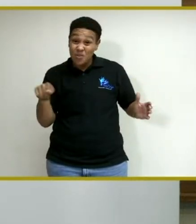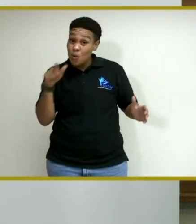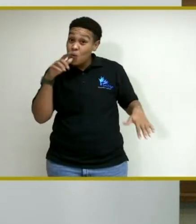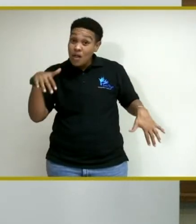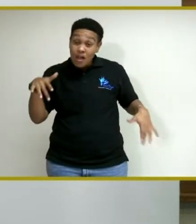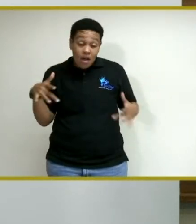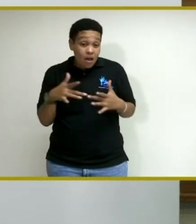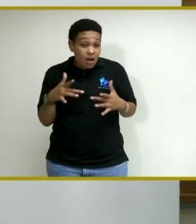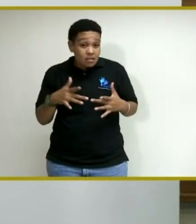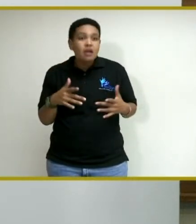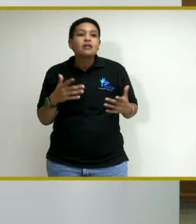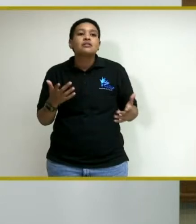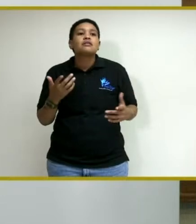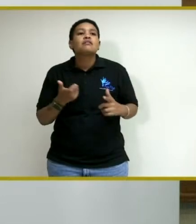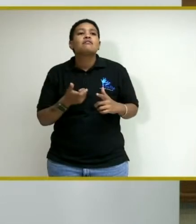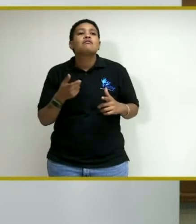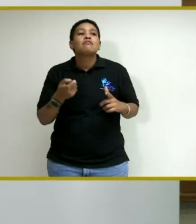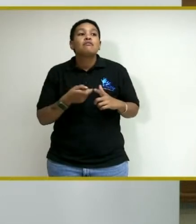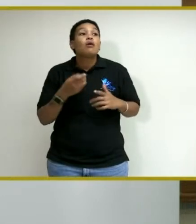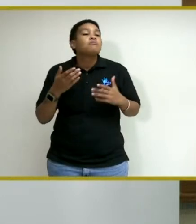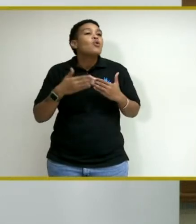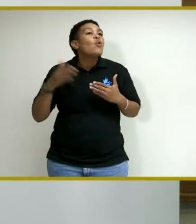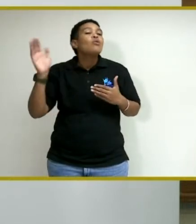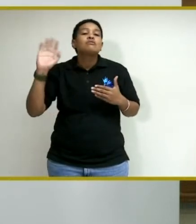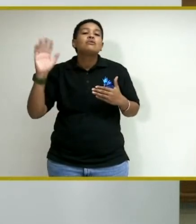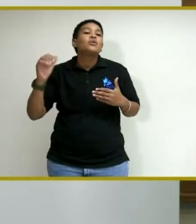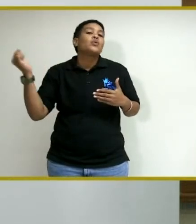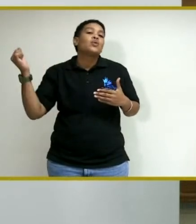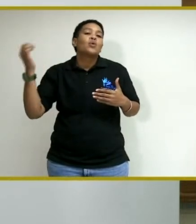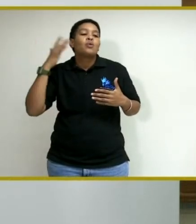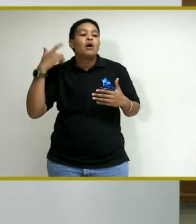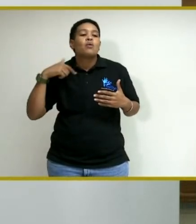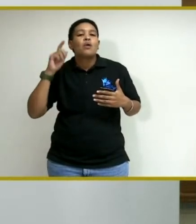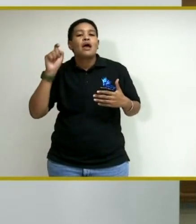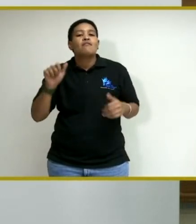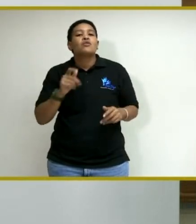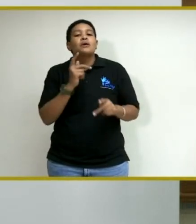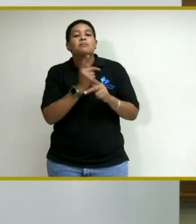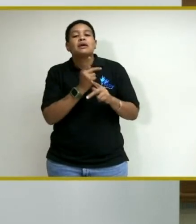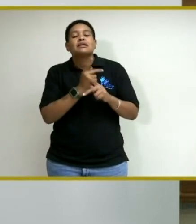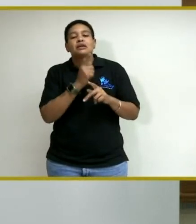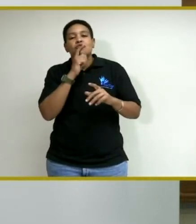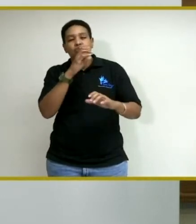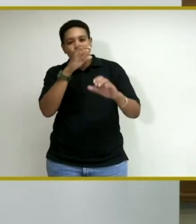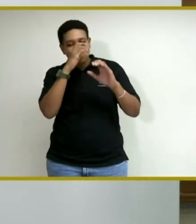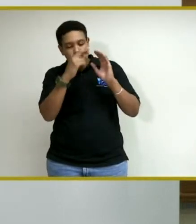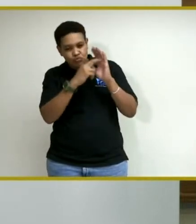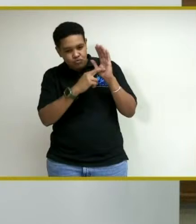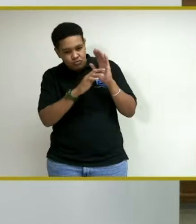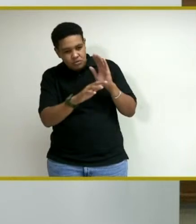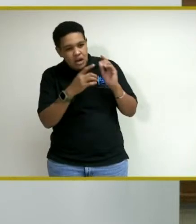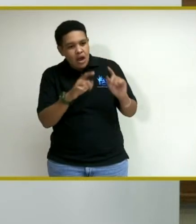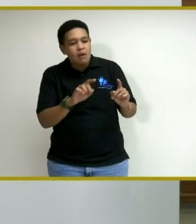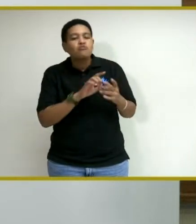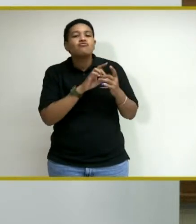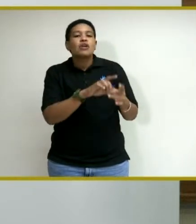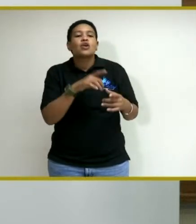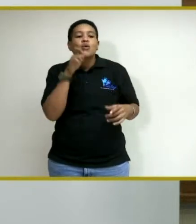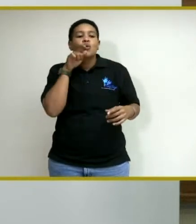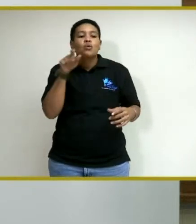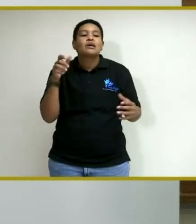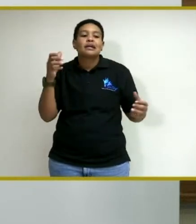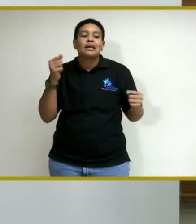contacted from going out, because we will have to maintain stricter guidelines around who